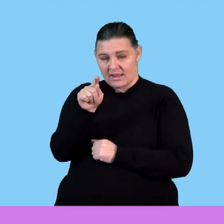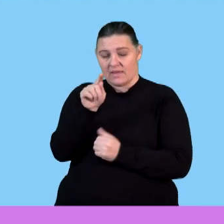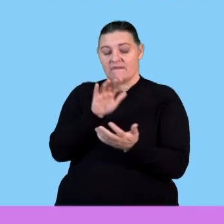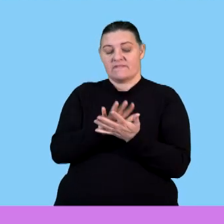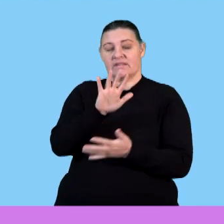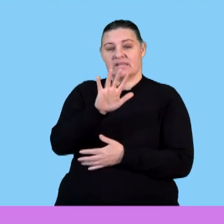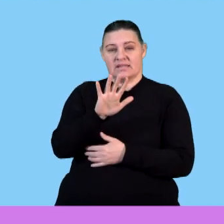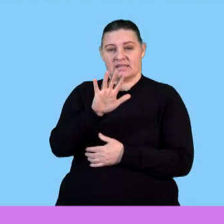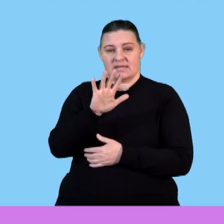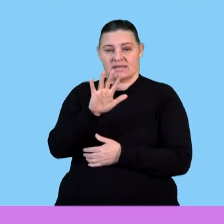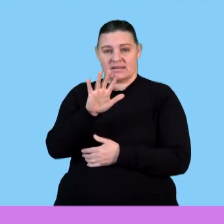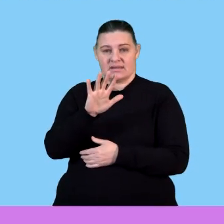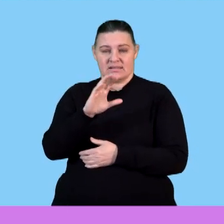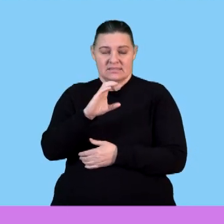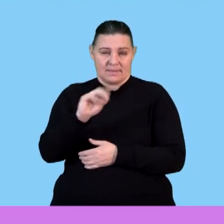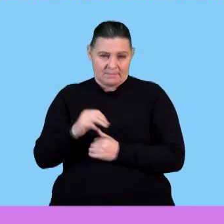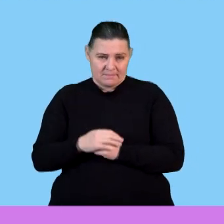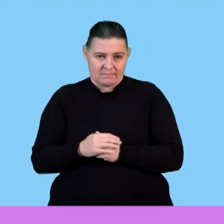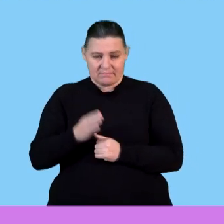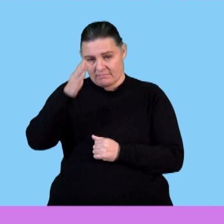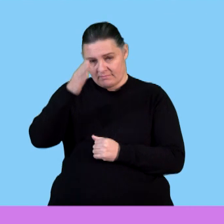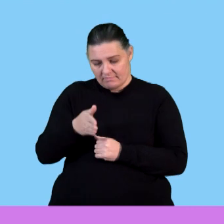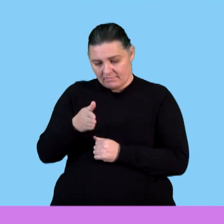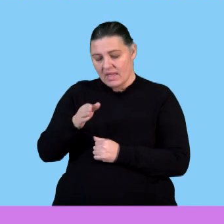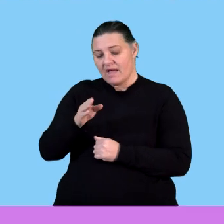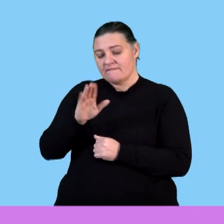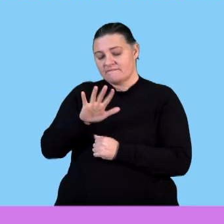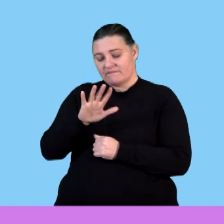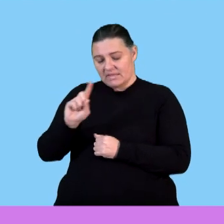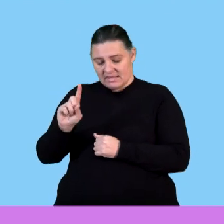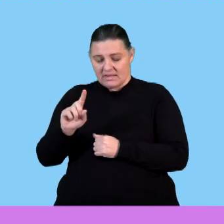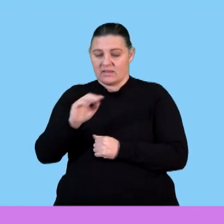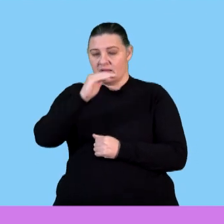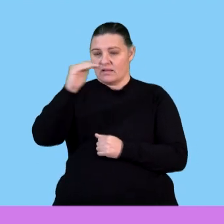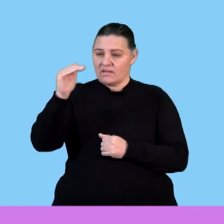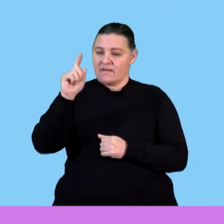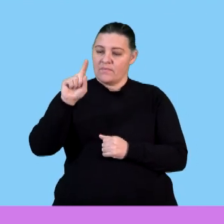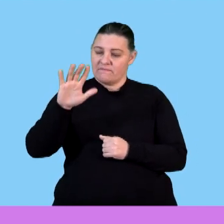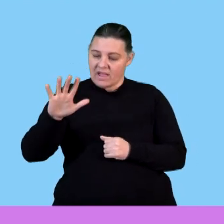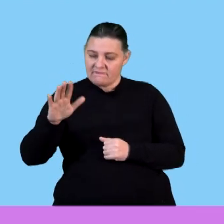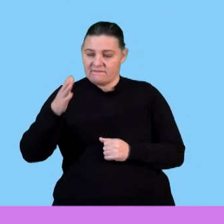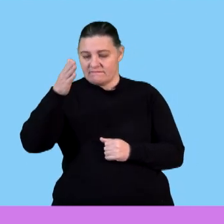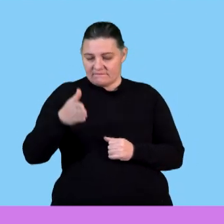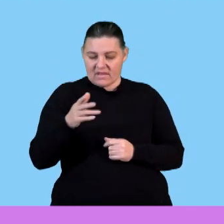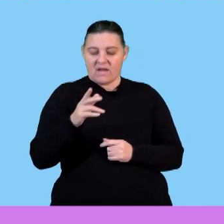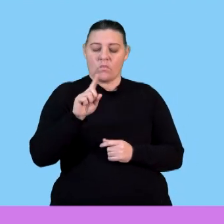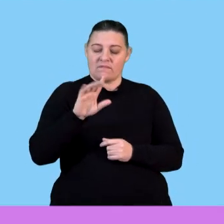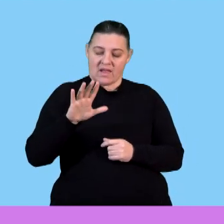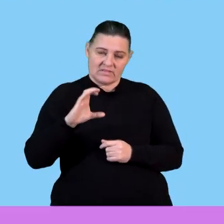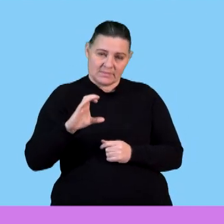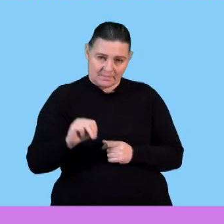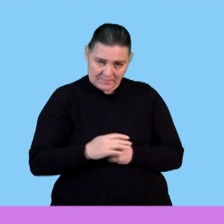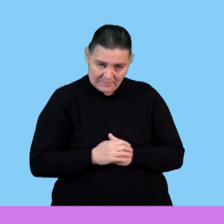15. That would measure 15. And that would measure 15. So all of those squares measure 15, which tell us